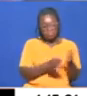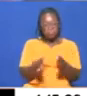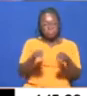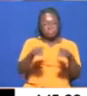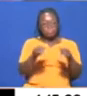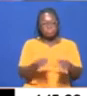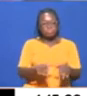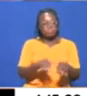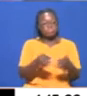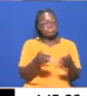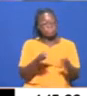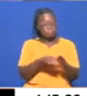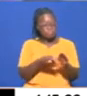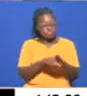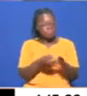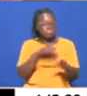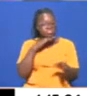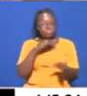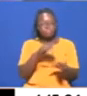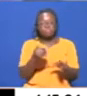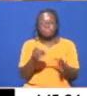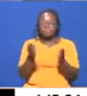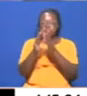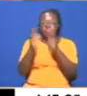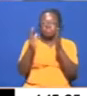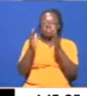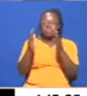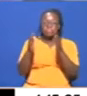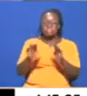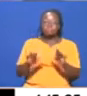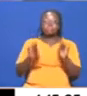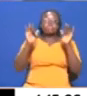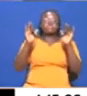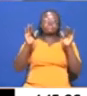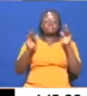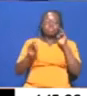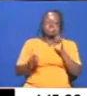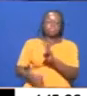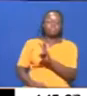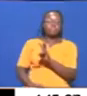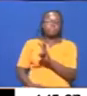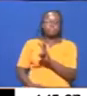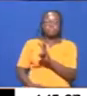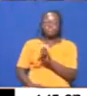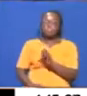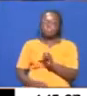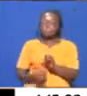tragedy, while another is celebrating a miracle. Take a look.